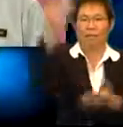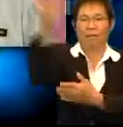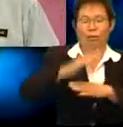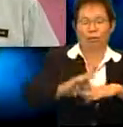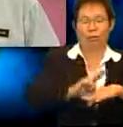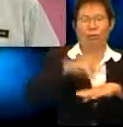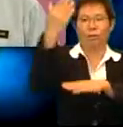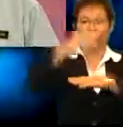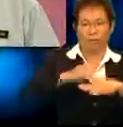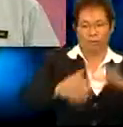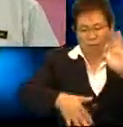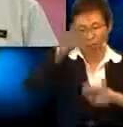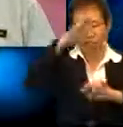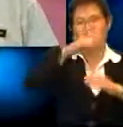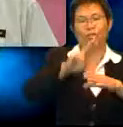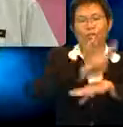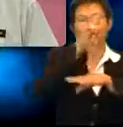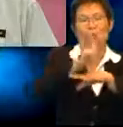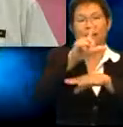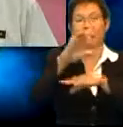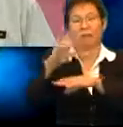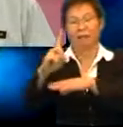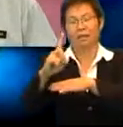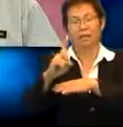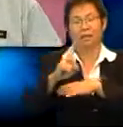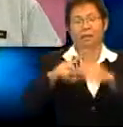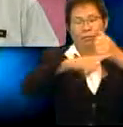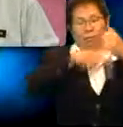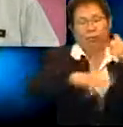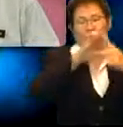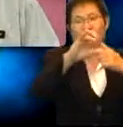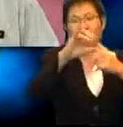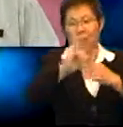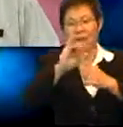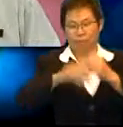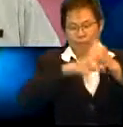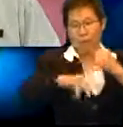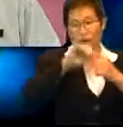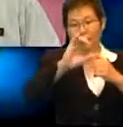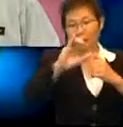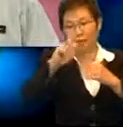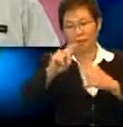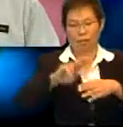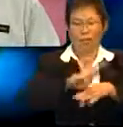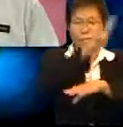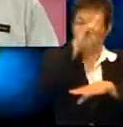findings using an LCD projector. This is to promote ICT usage.